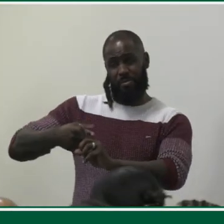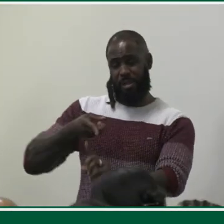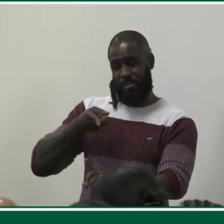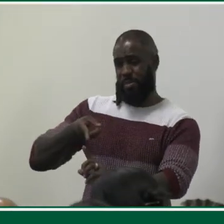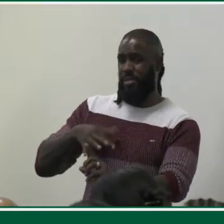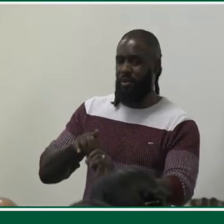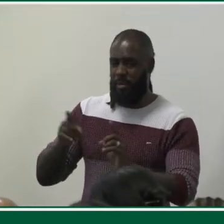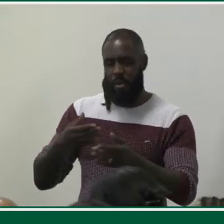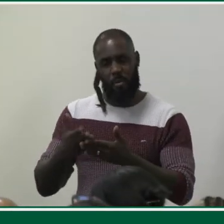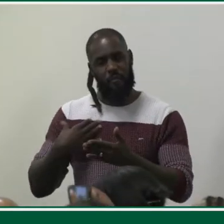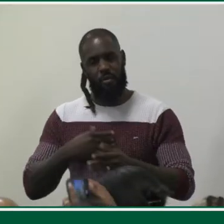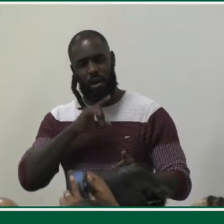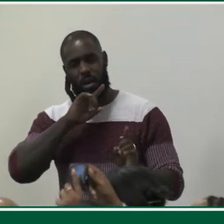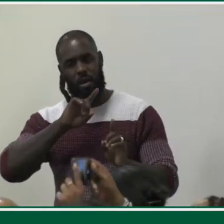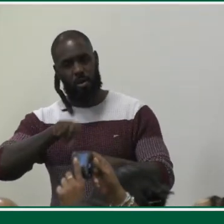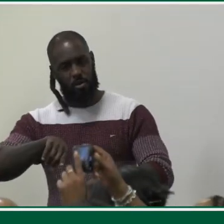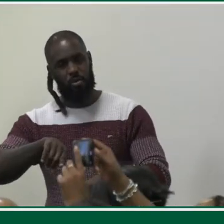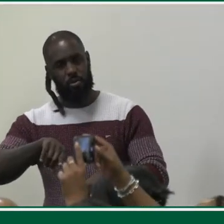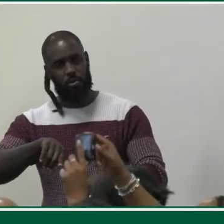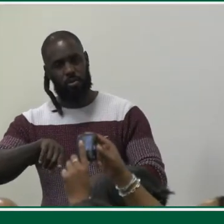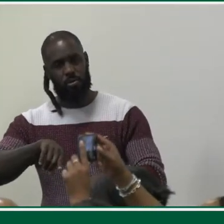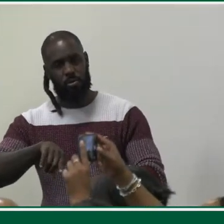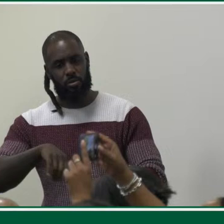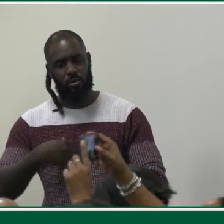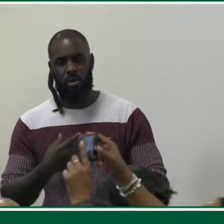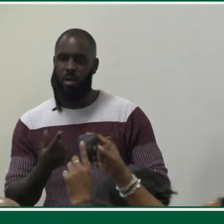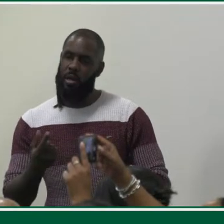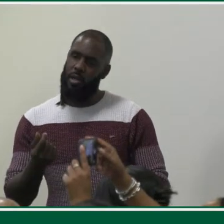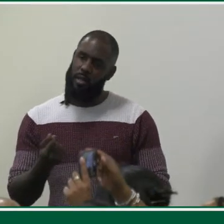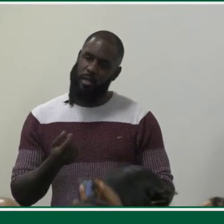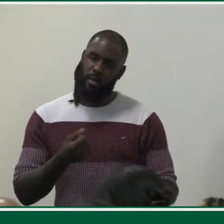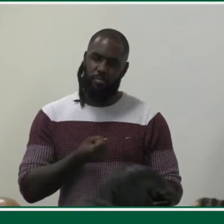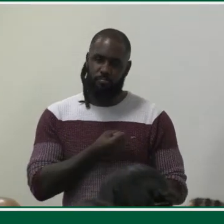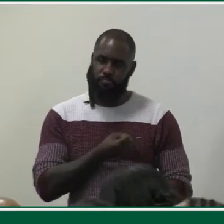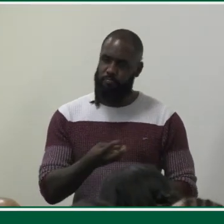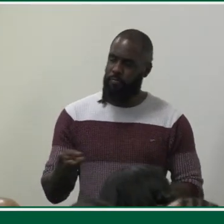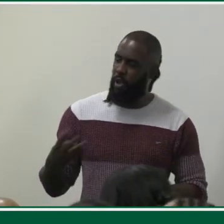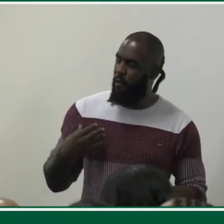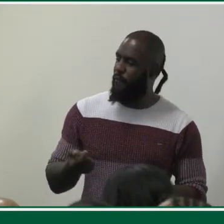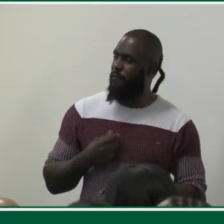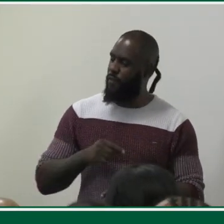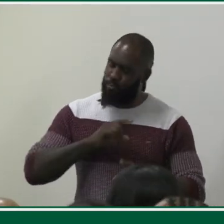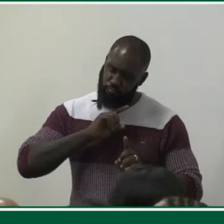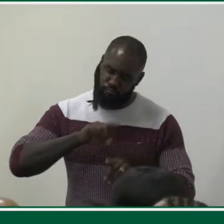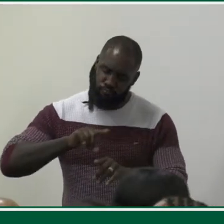the question, I do have to give some brief acknowledgments, because without the people that